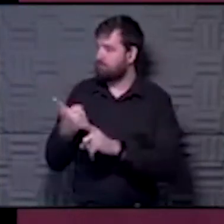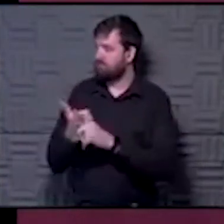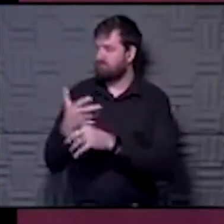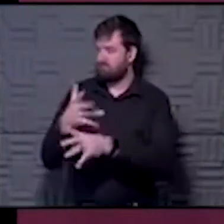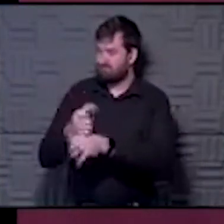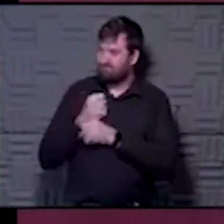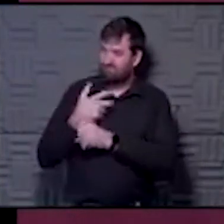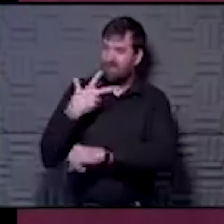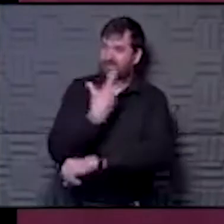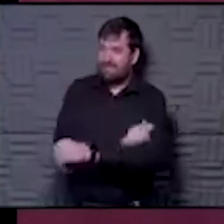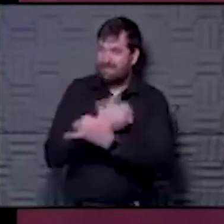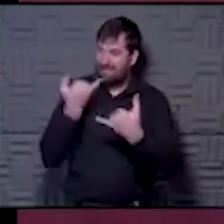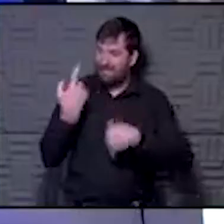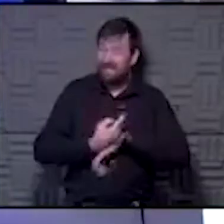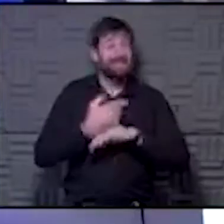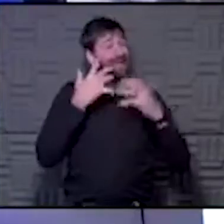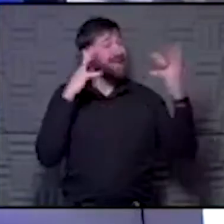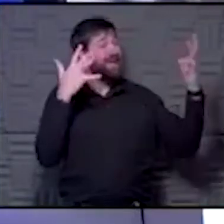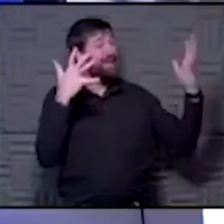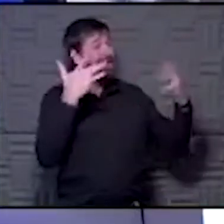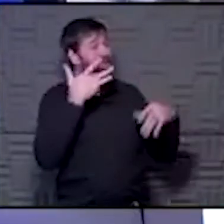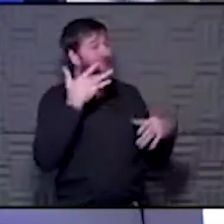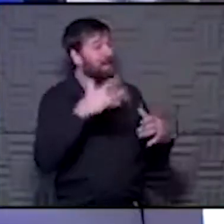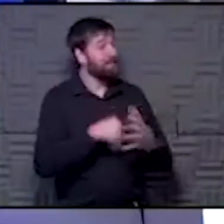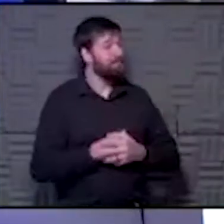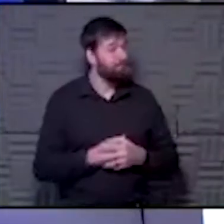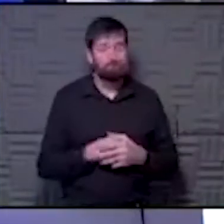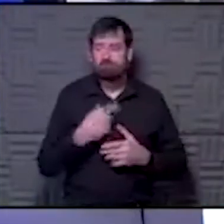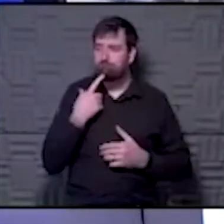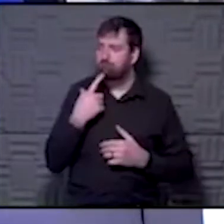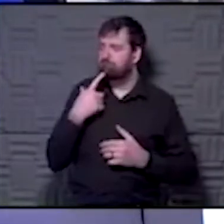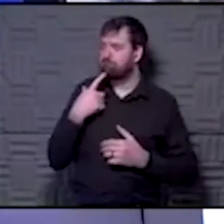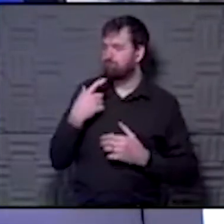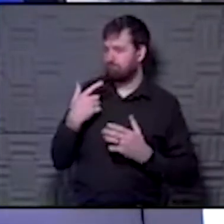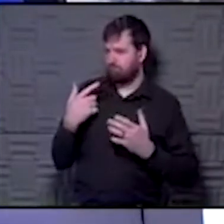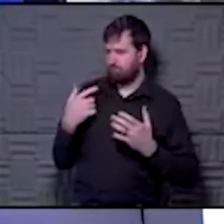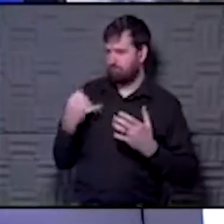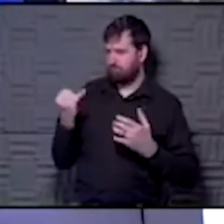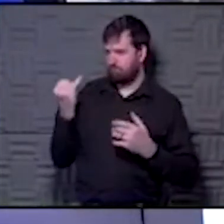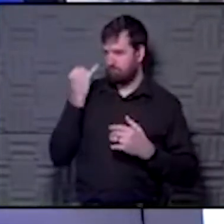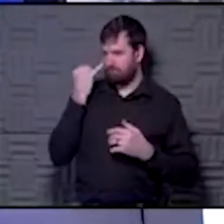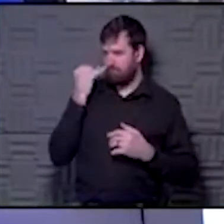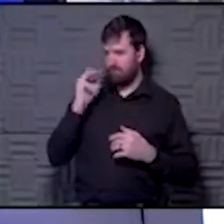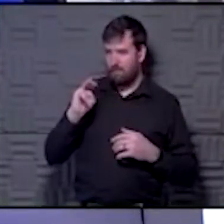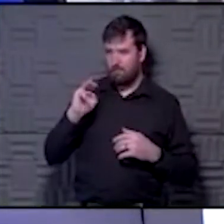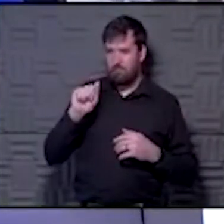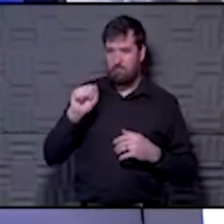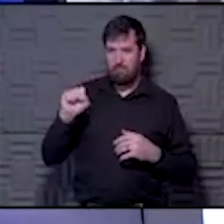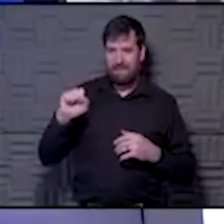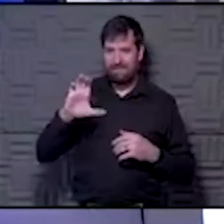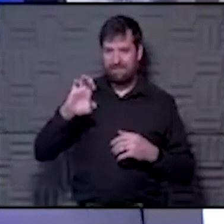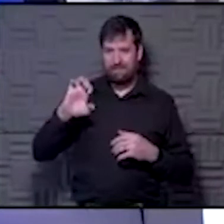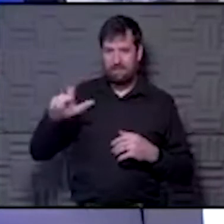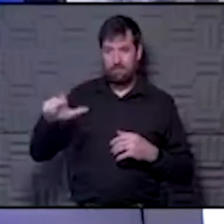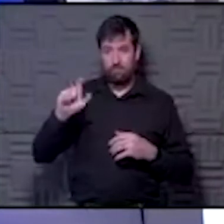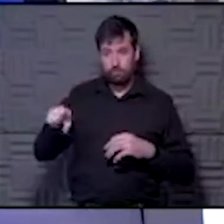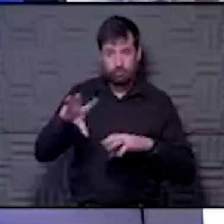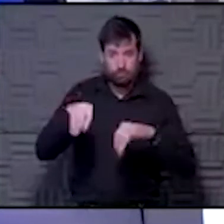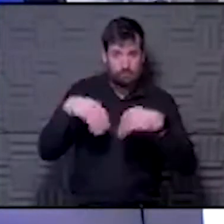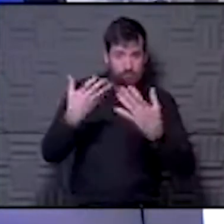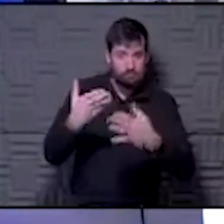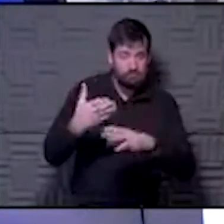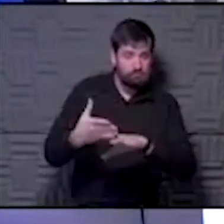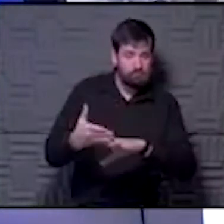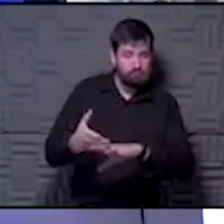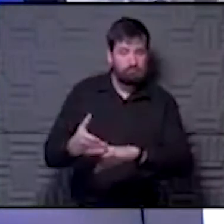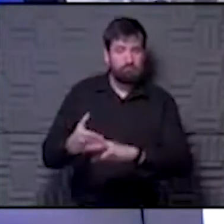today. Yay, way to go, Rebecca. Good luck. She's asking about if you have mast cell, should you pre-medicate with meds like Benadryl to